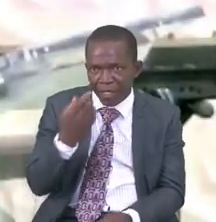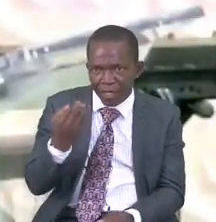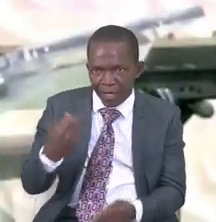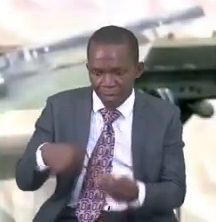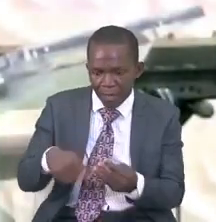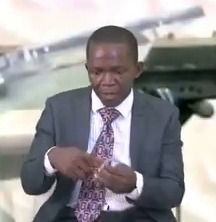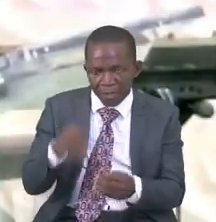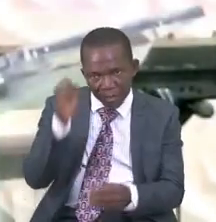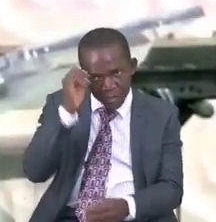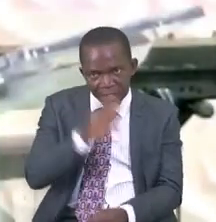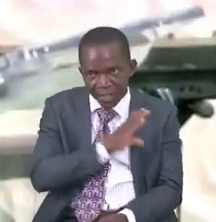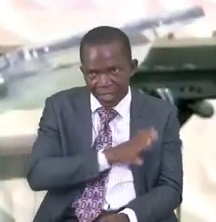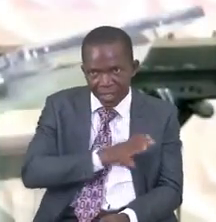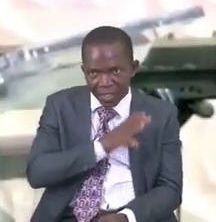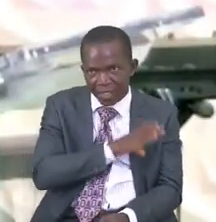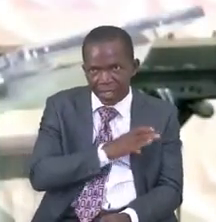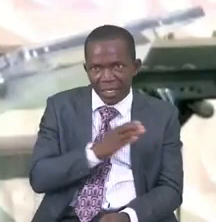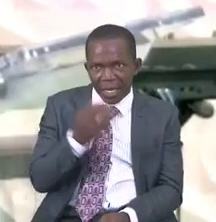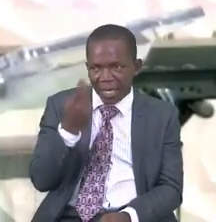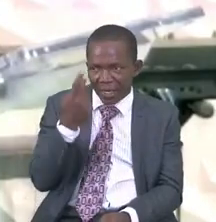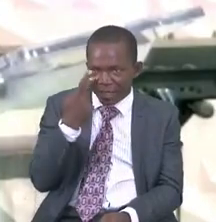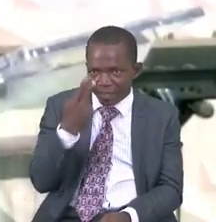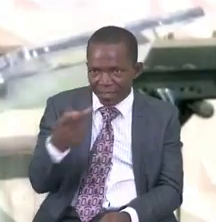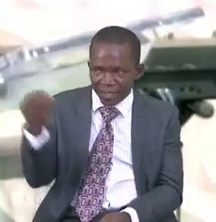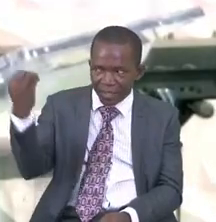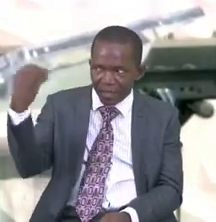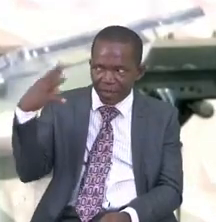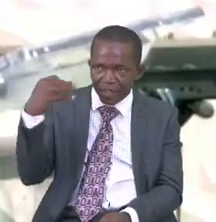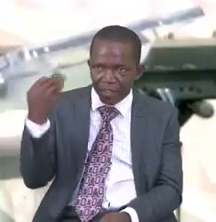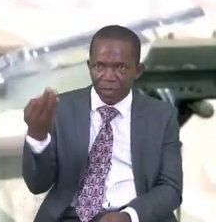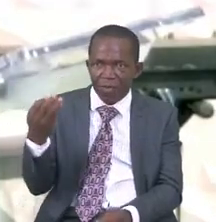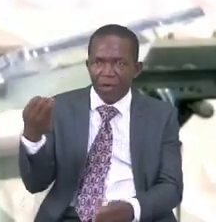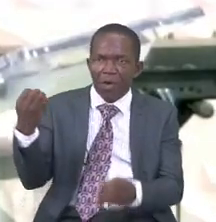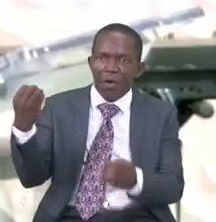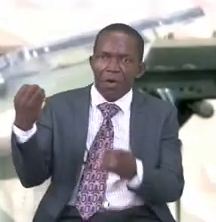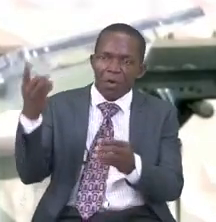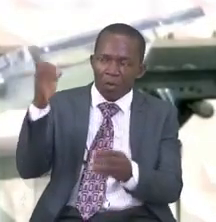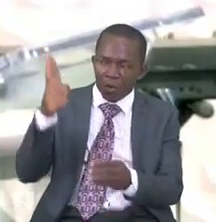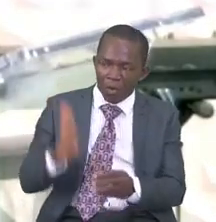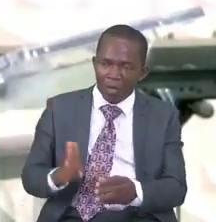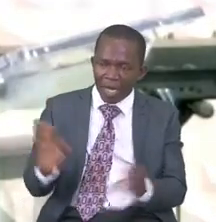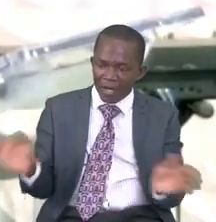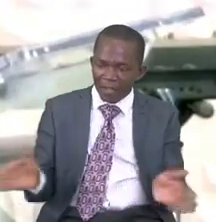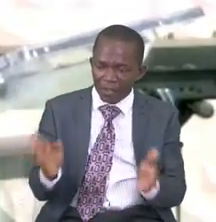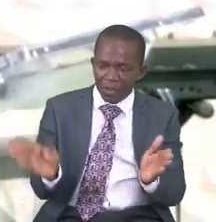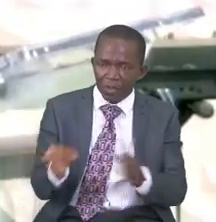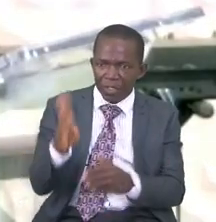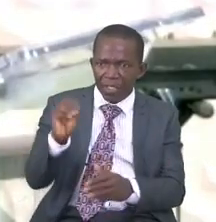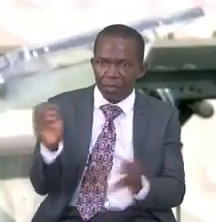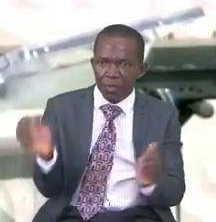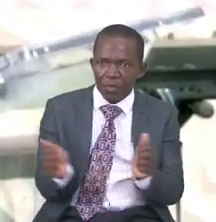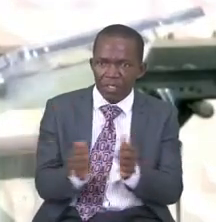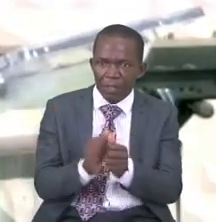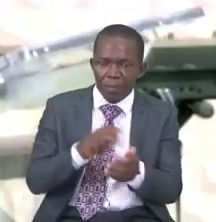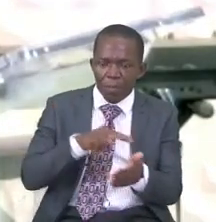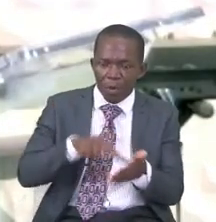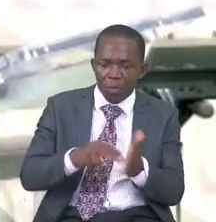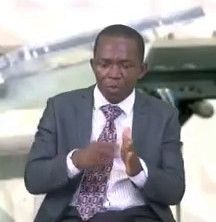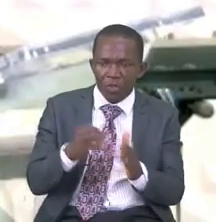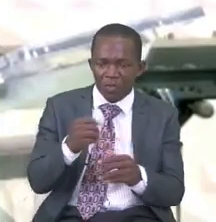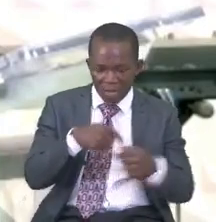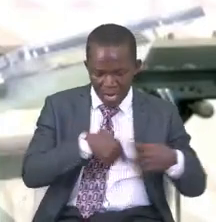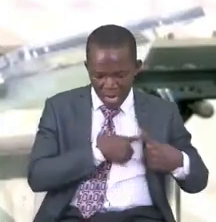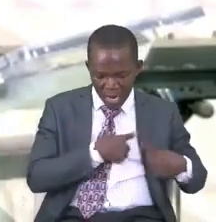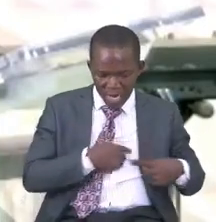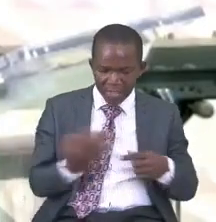the grace of God, he was glad and exhorted them all that they with purpose of heart will cleave